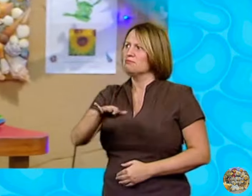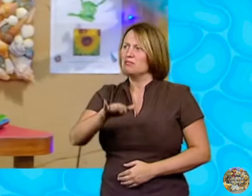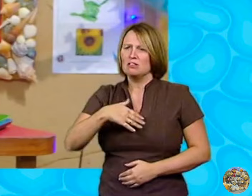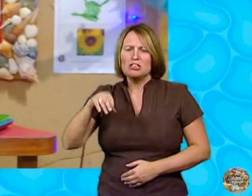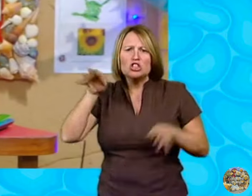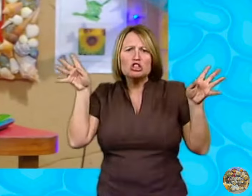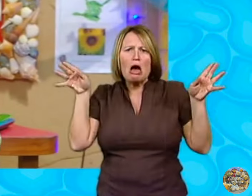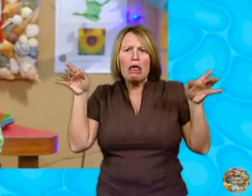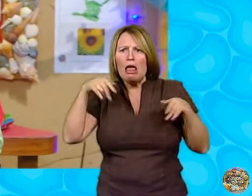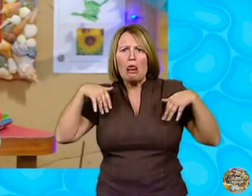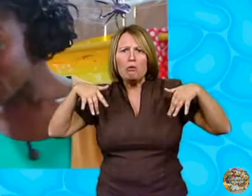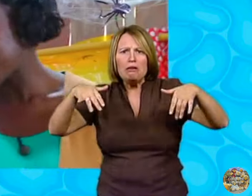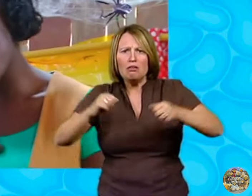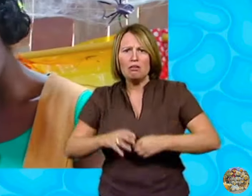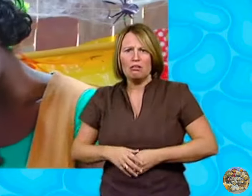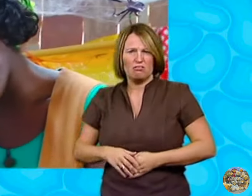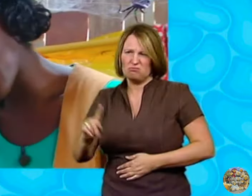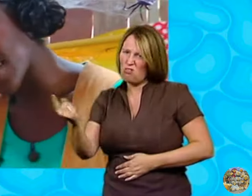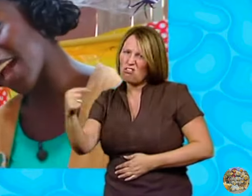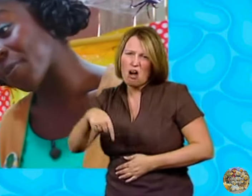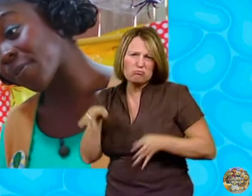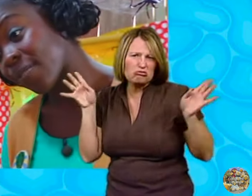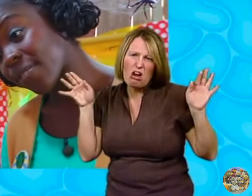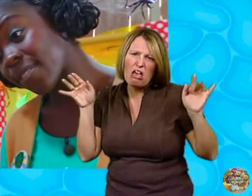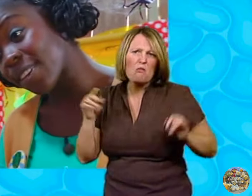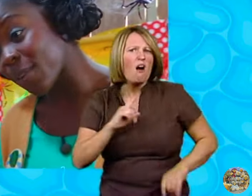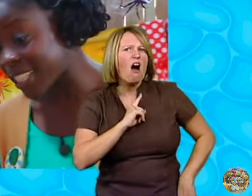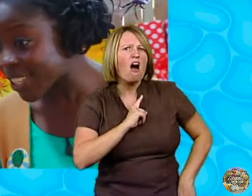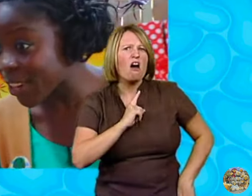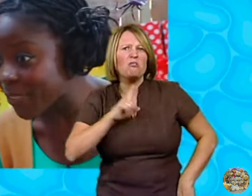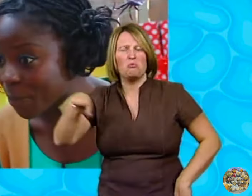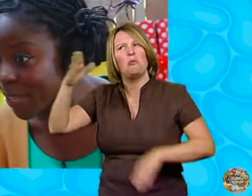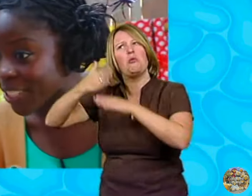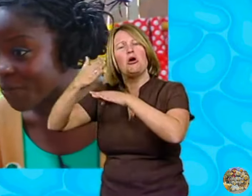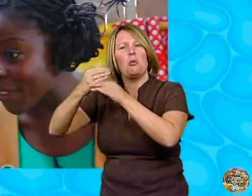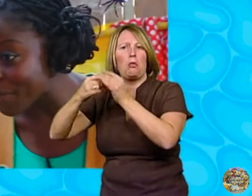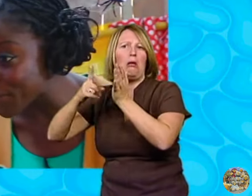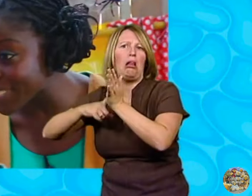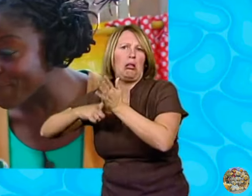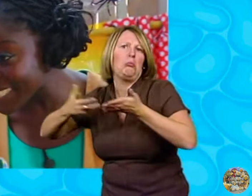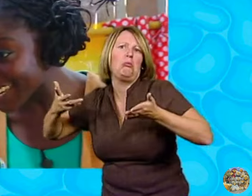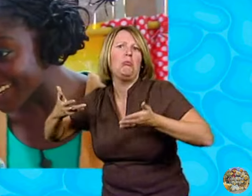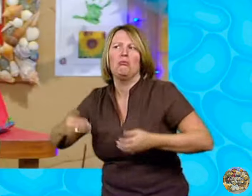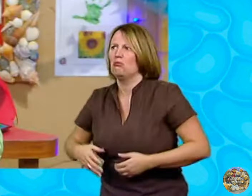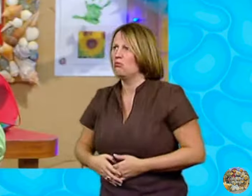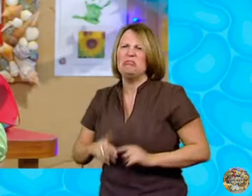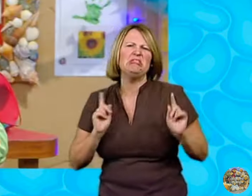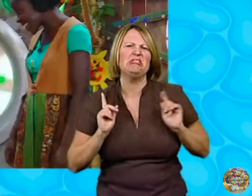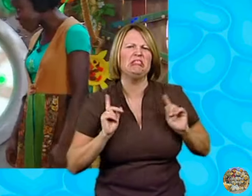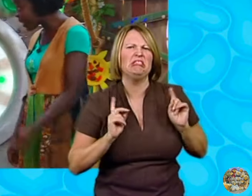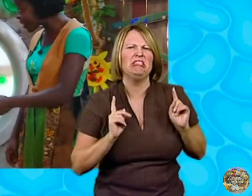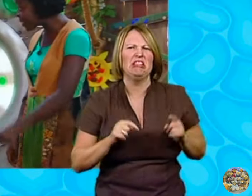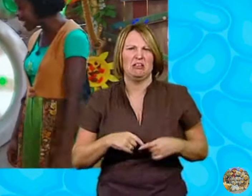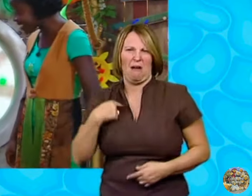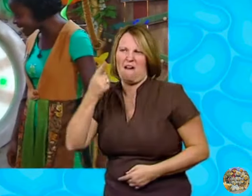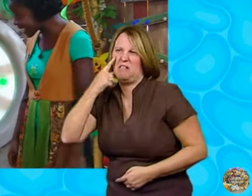have invited Jelly to Halloween. Well, she wouldn't have been able to come. Why? Well, she's gone over to Bill's on a very important mission. What is it?